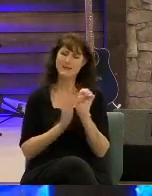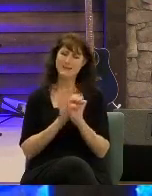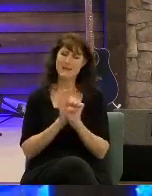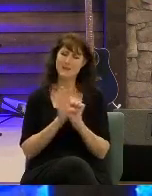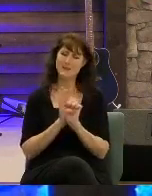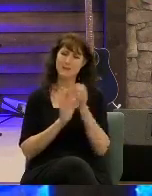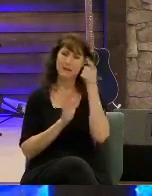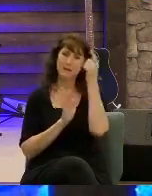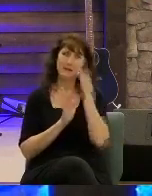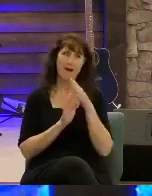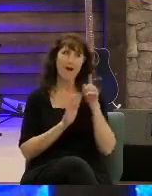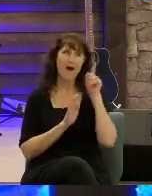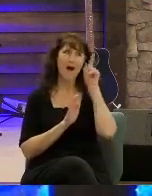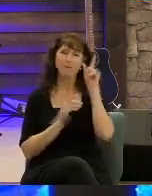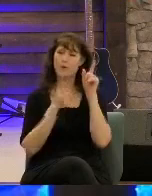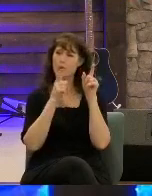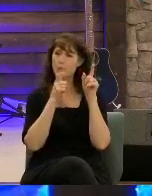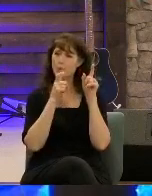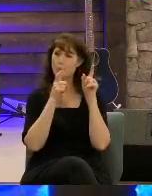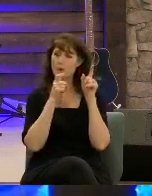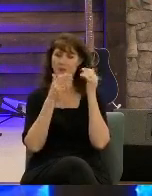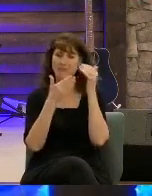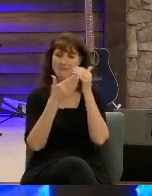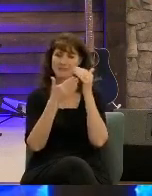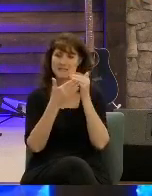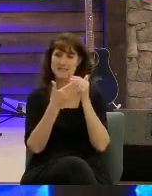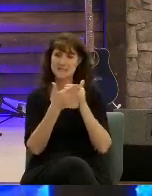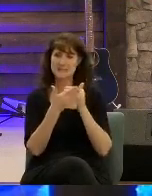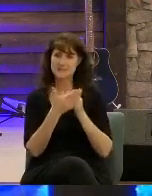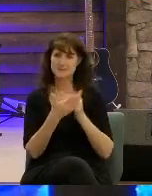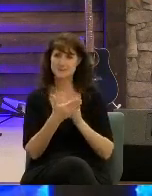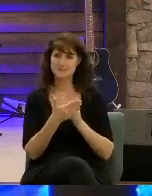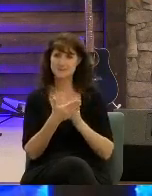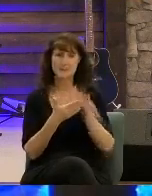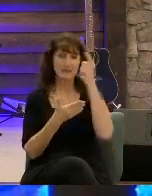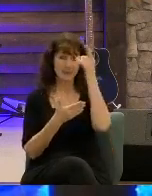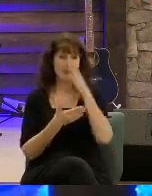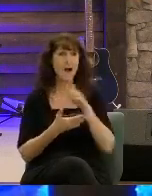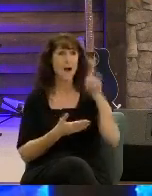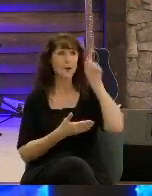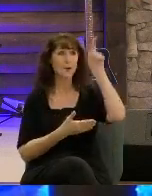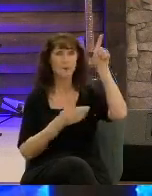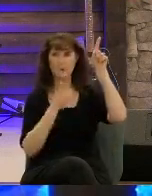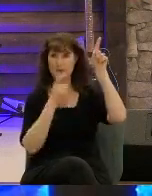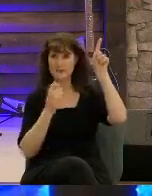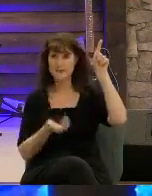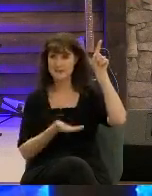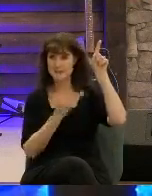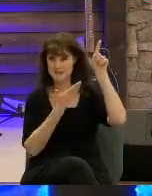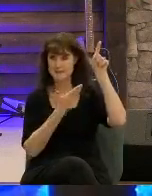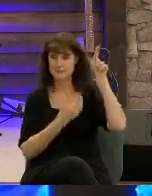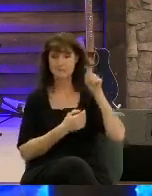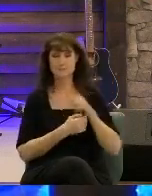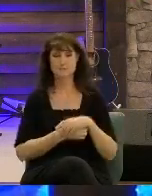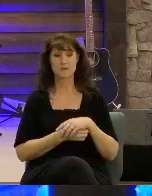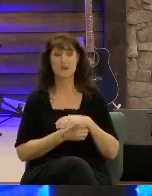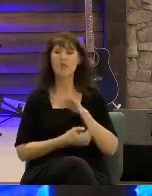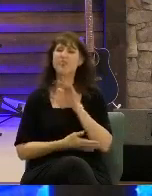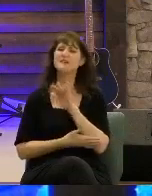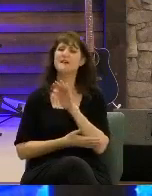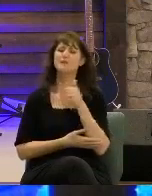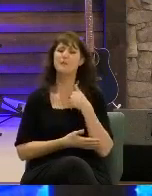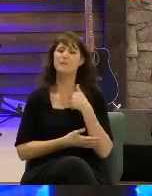God is, right? A listing of the God who is, okay? Okay, this afternoon I'm going to put a posting